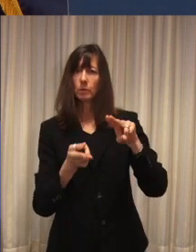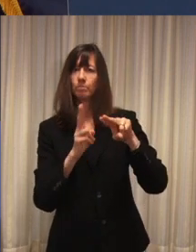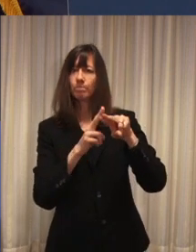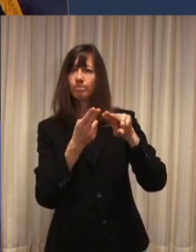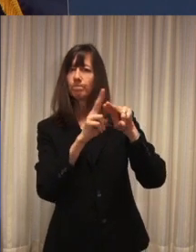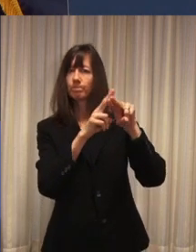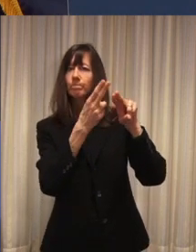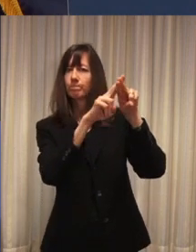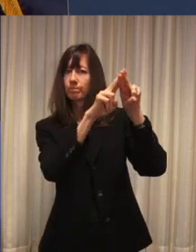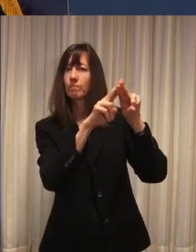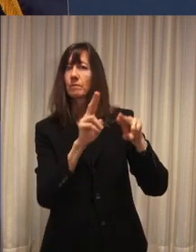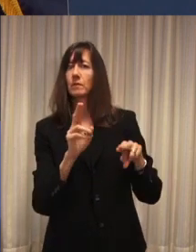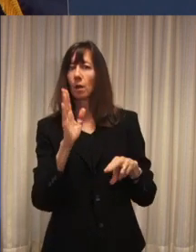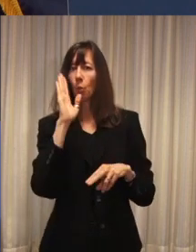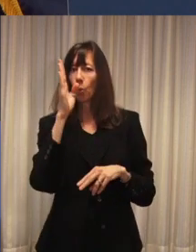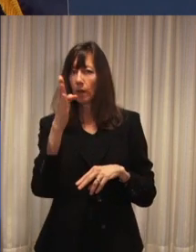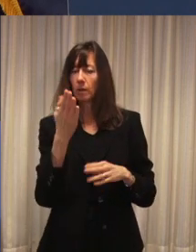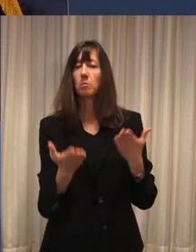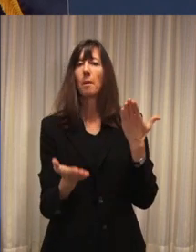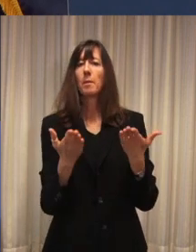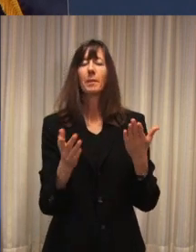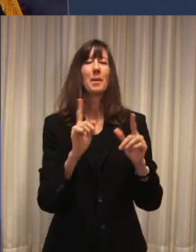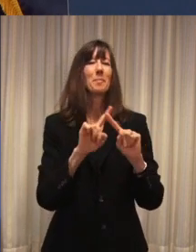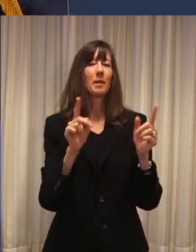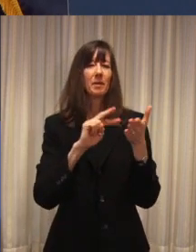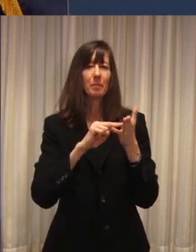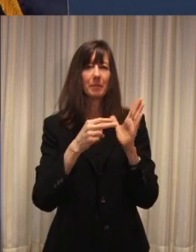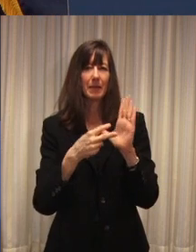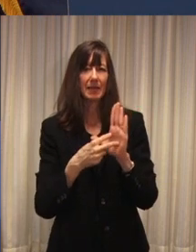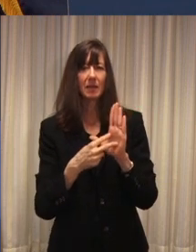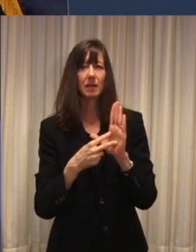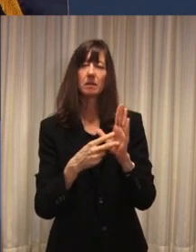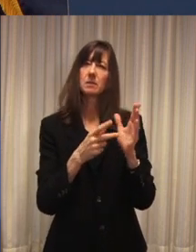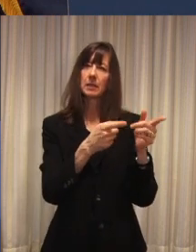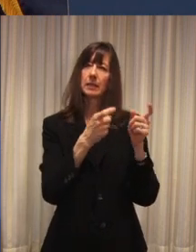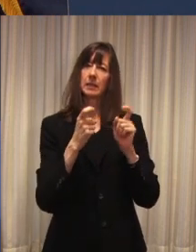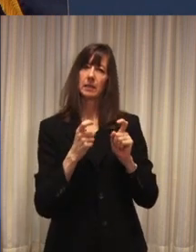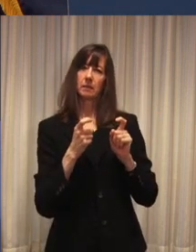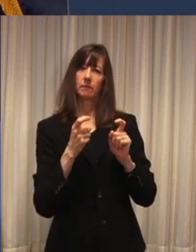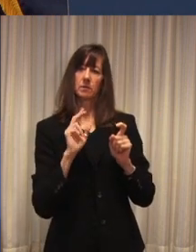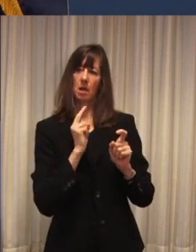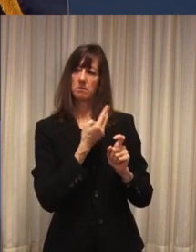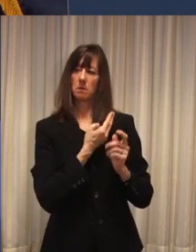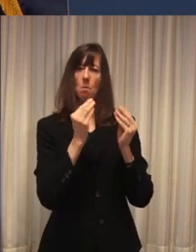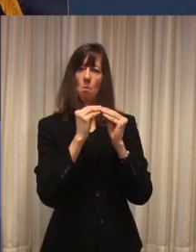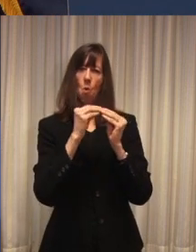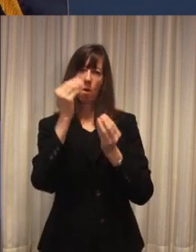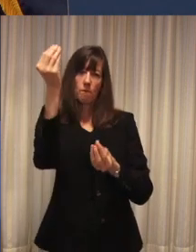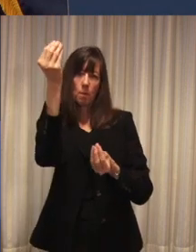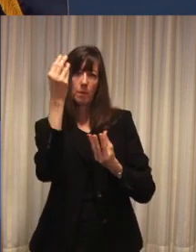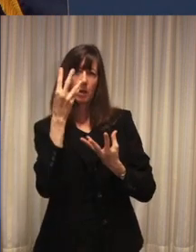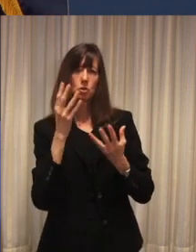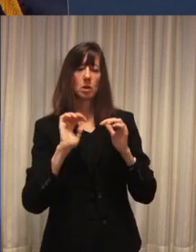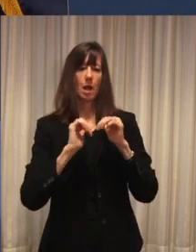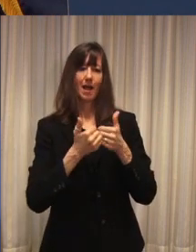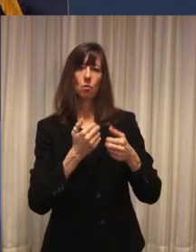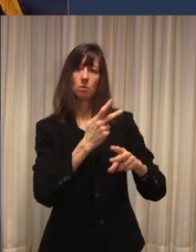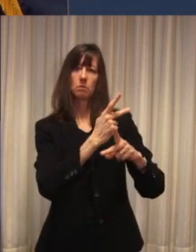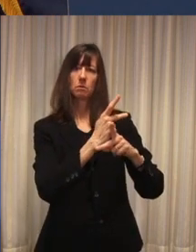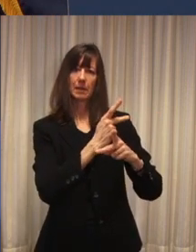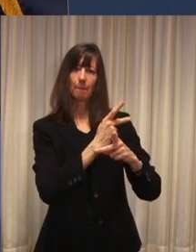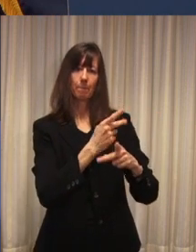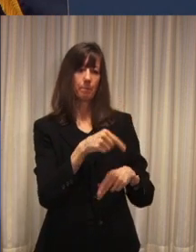gives us a better picture of where we're at and how to keep those individuals safe and isolated from the rest of the